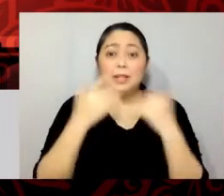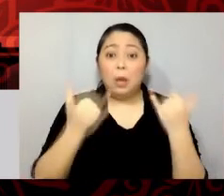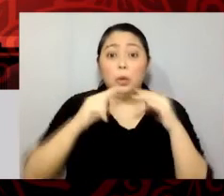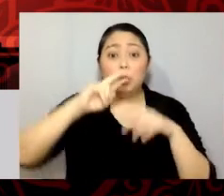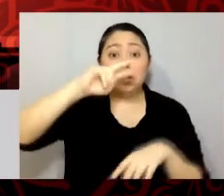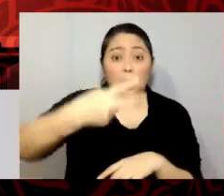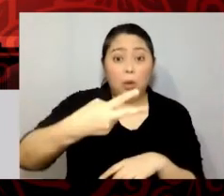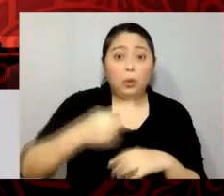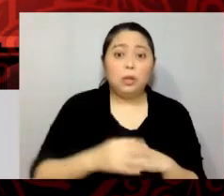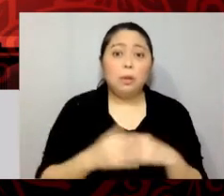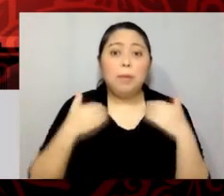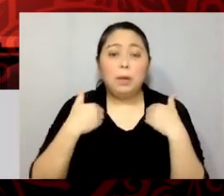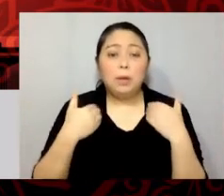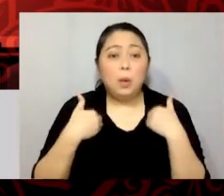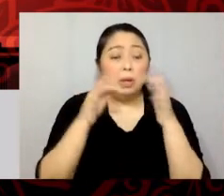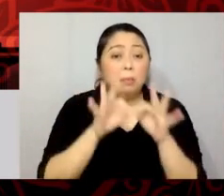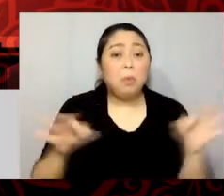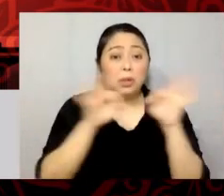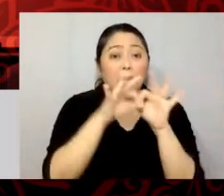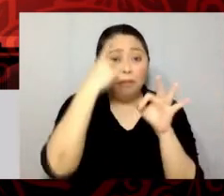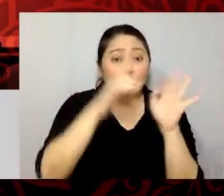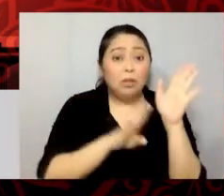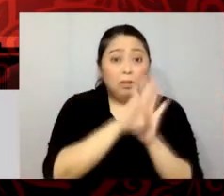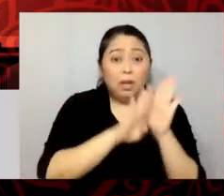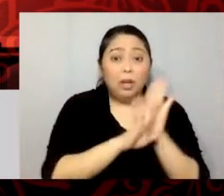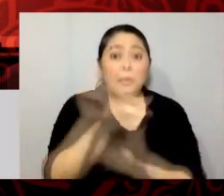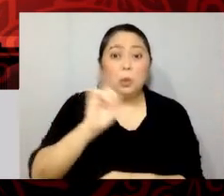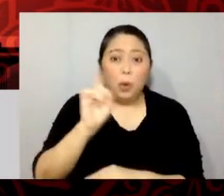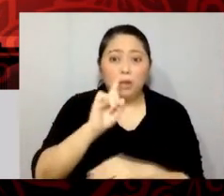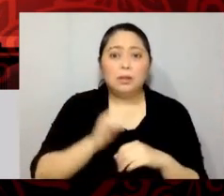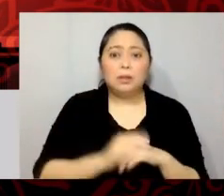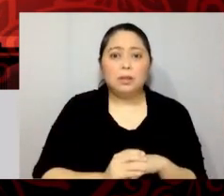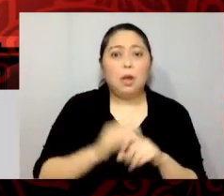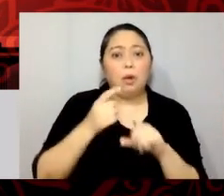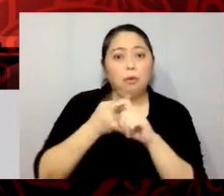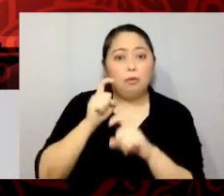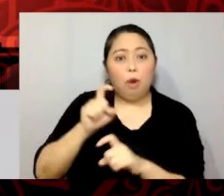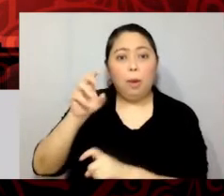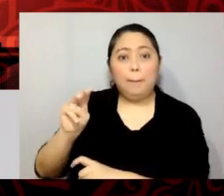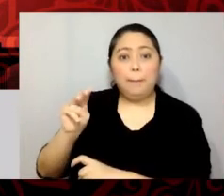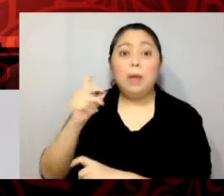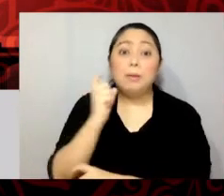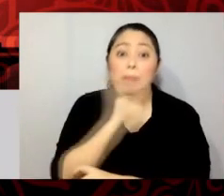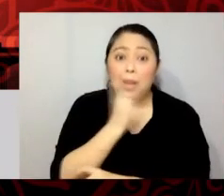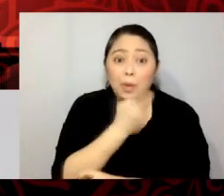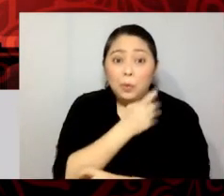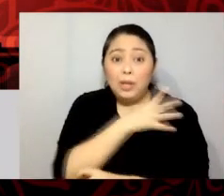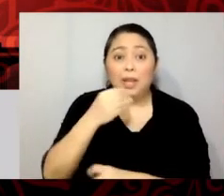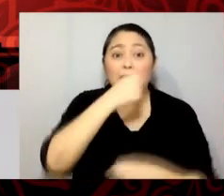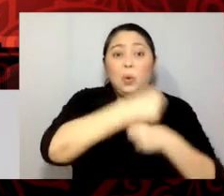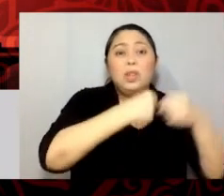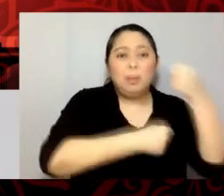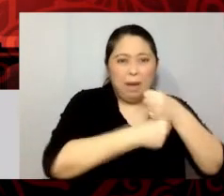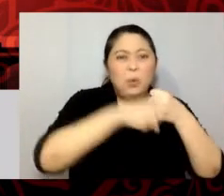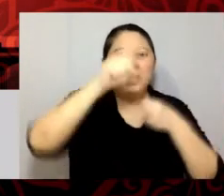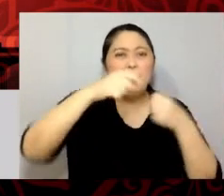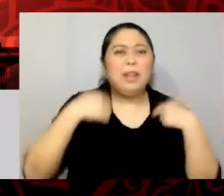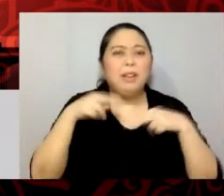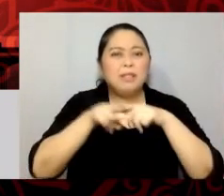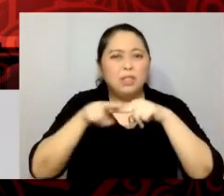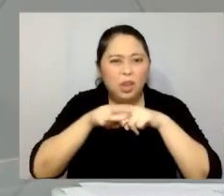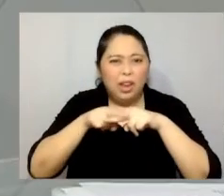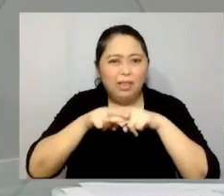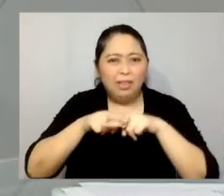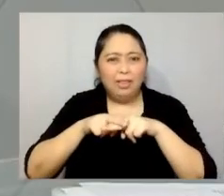railway line from Marawi City to Cotabato City and to be extended later to Iligan City to the north and General Santos City to